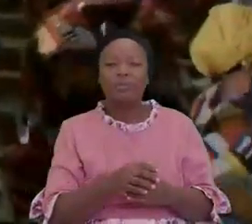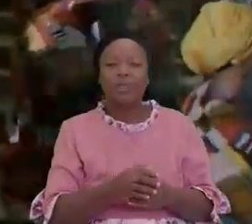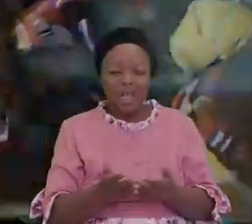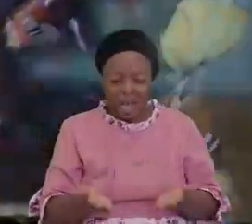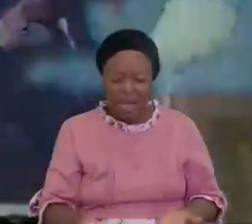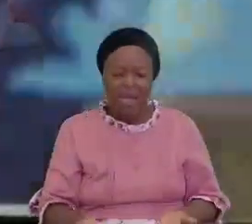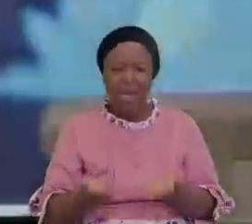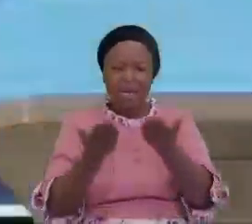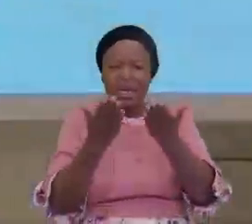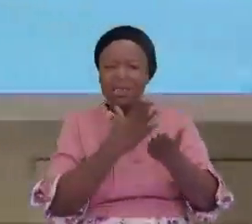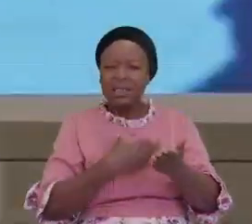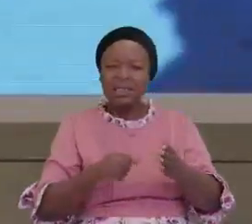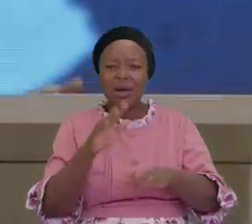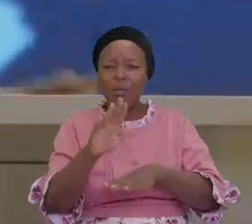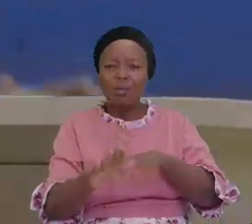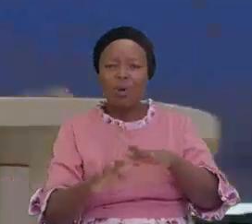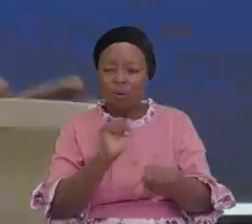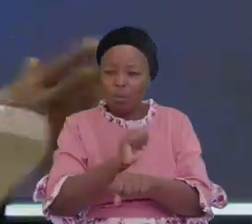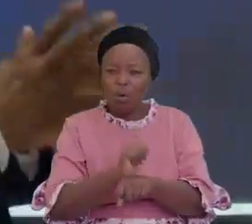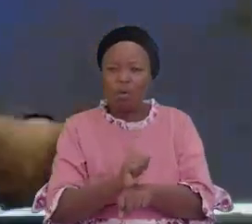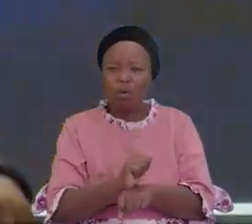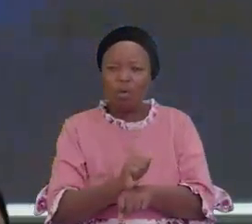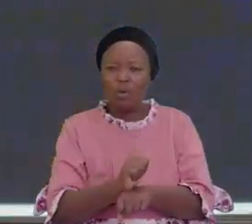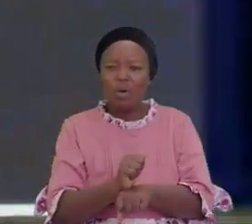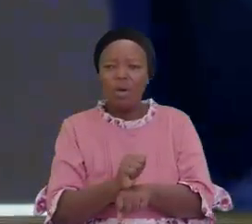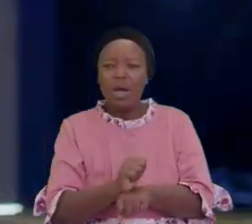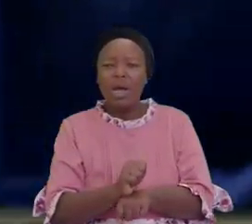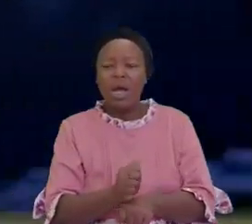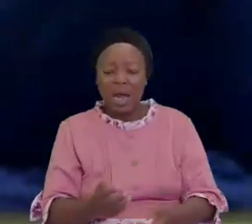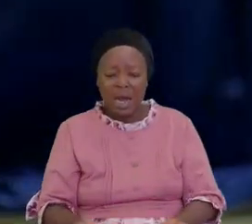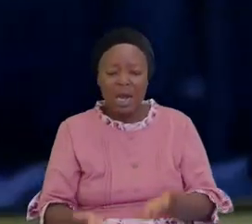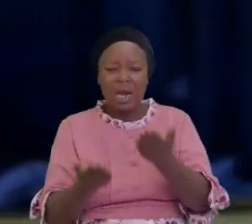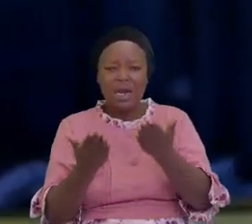Arise and walk. Arise and move that mountain.